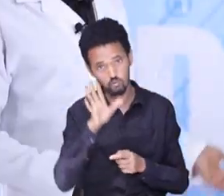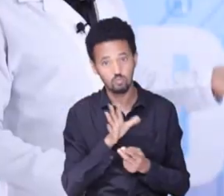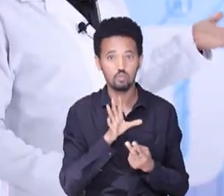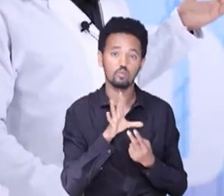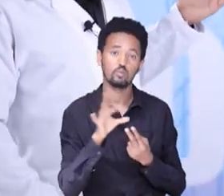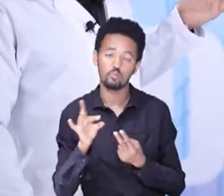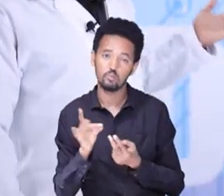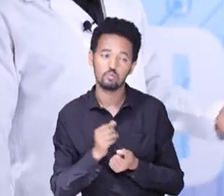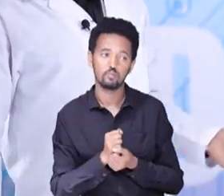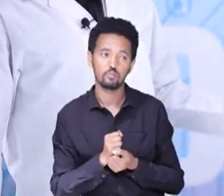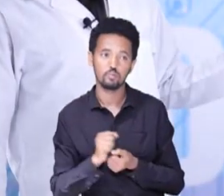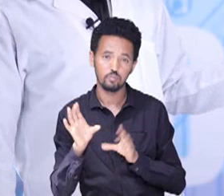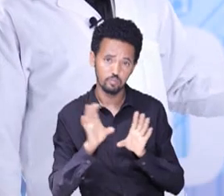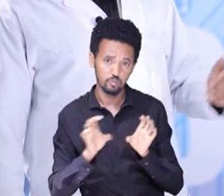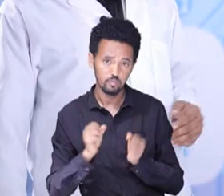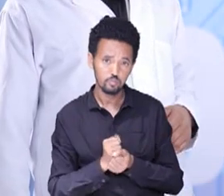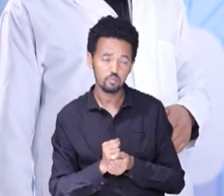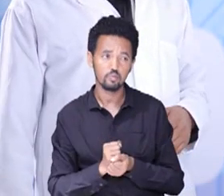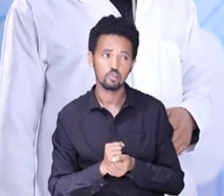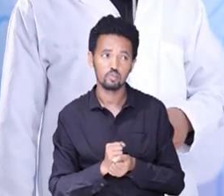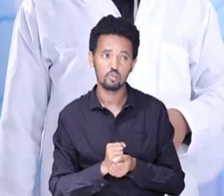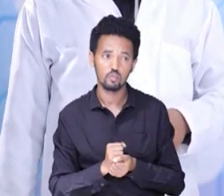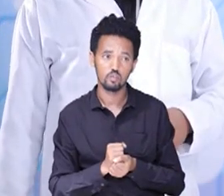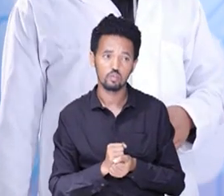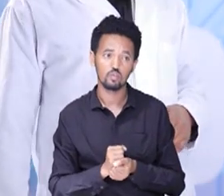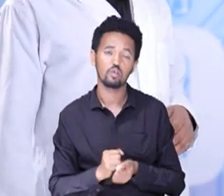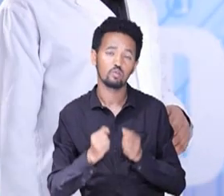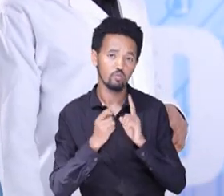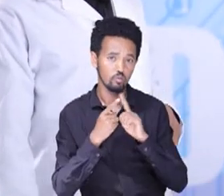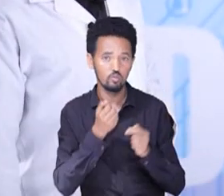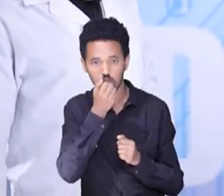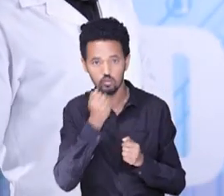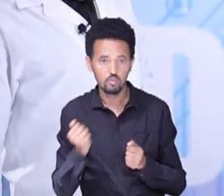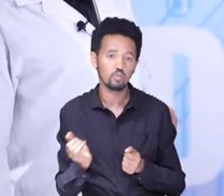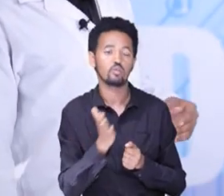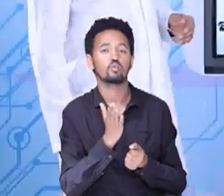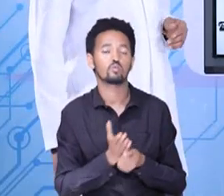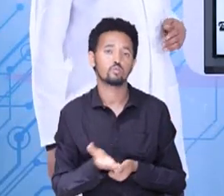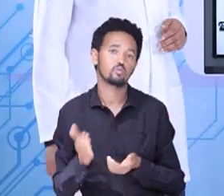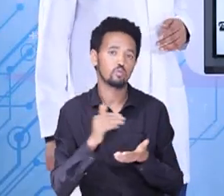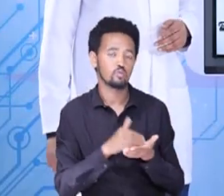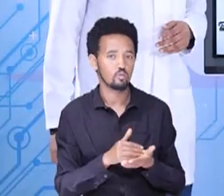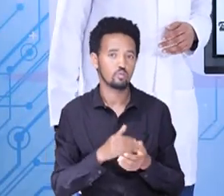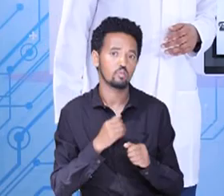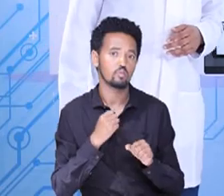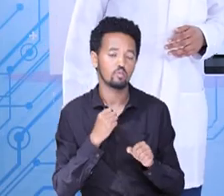the rebellion. Then, by artillery and bombing from air, crushed the rebellion by the end